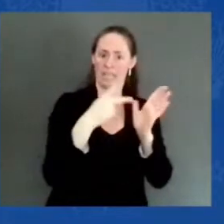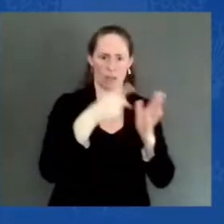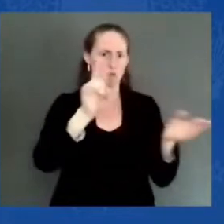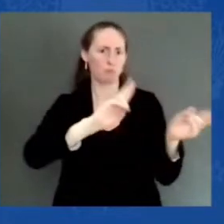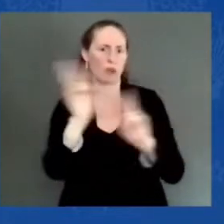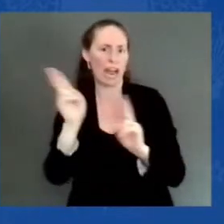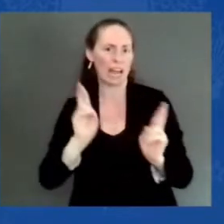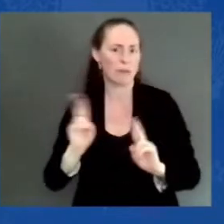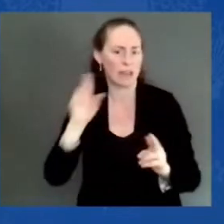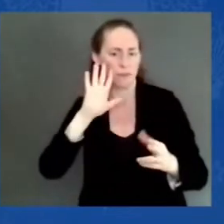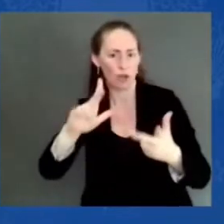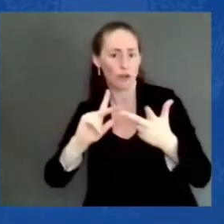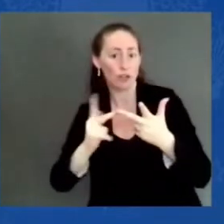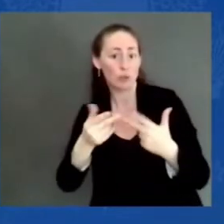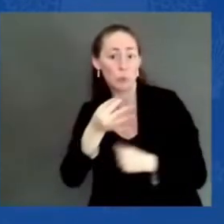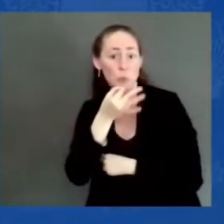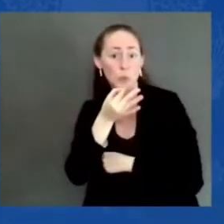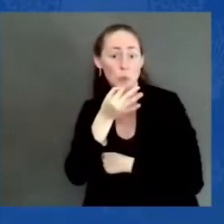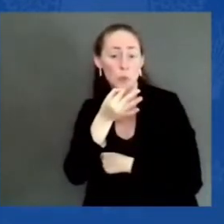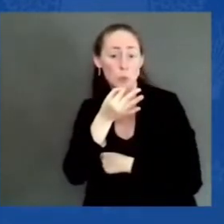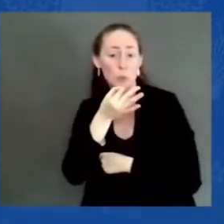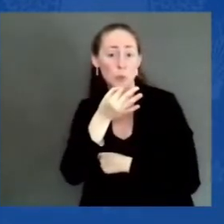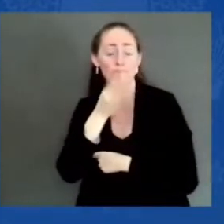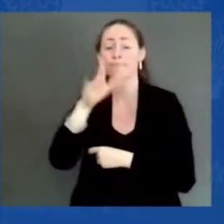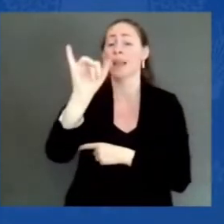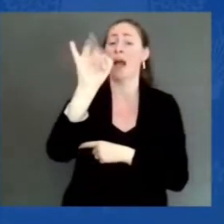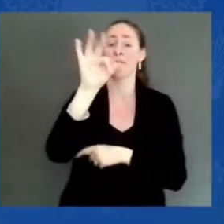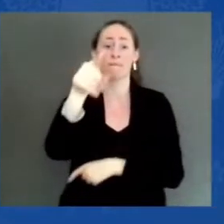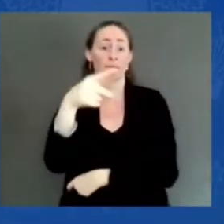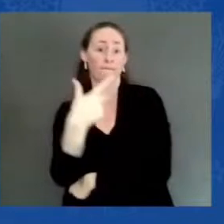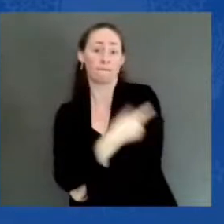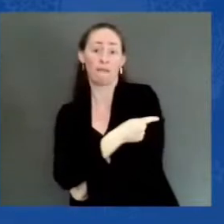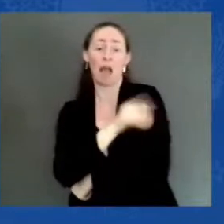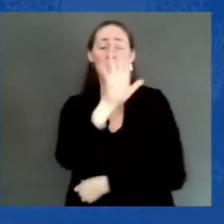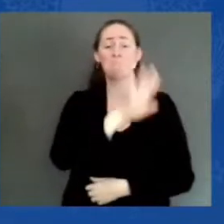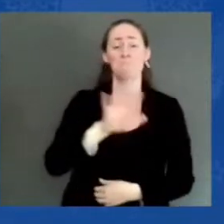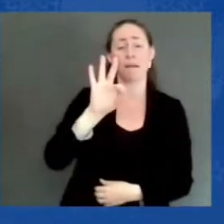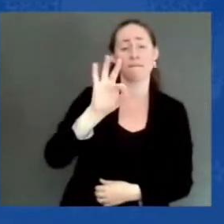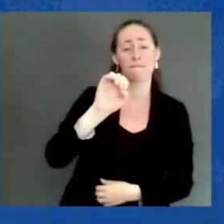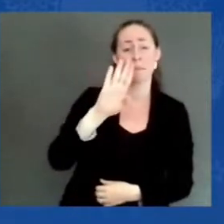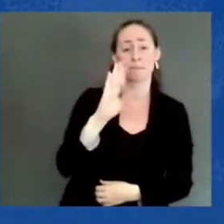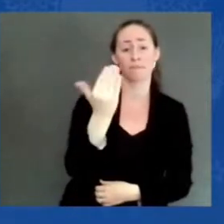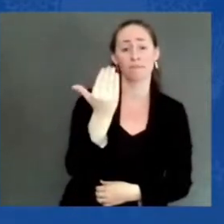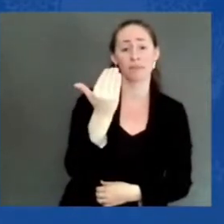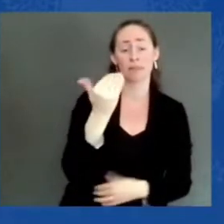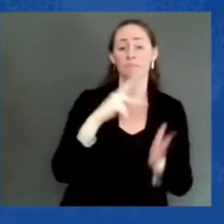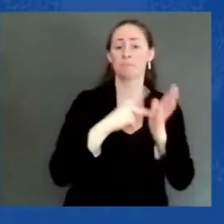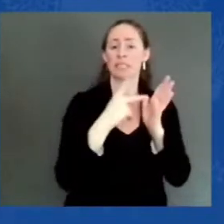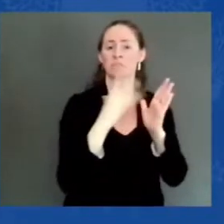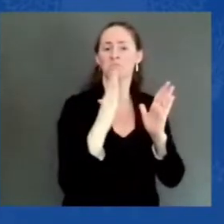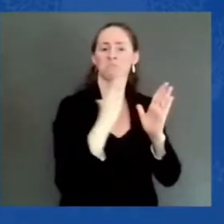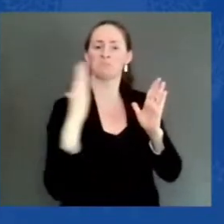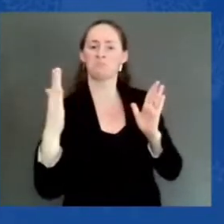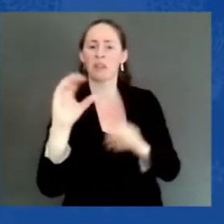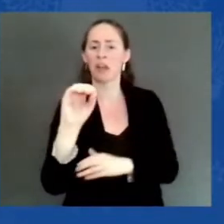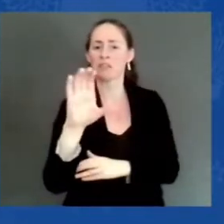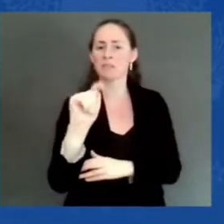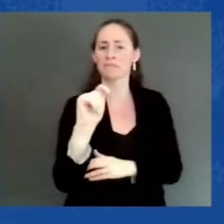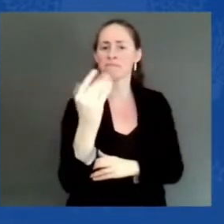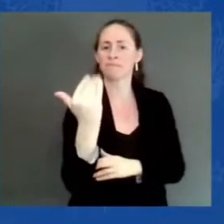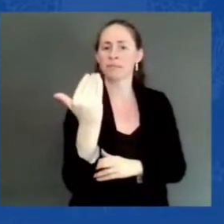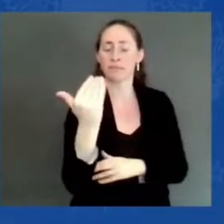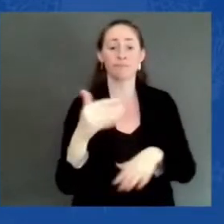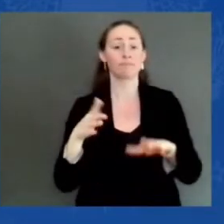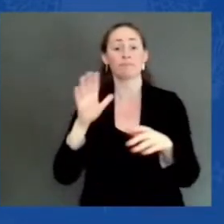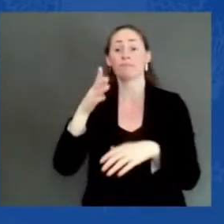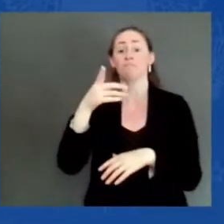your second shot on February 15th, you're eligible to get your booster shot on October 15th. If you got your second shot on March